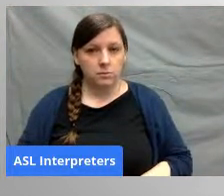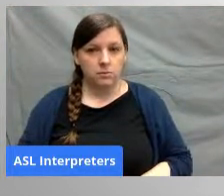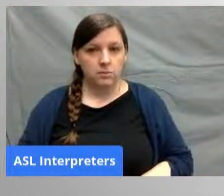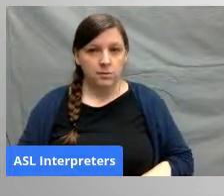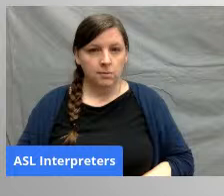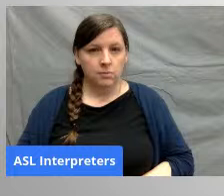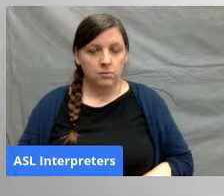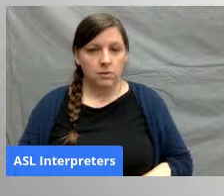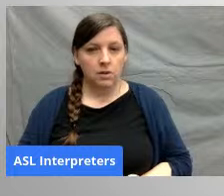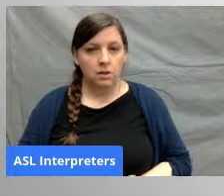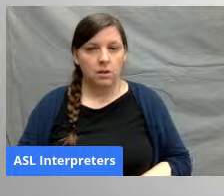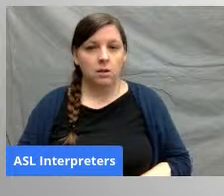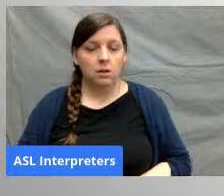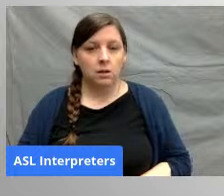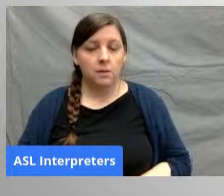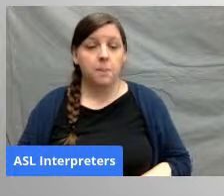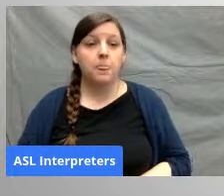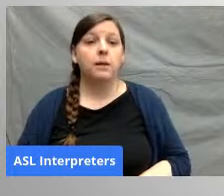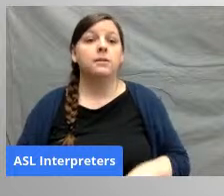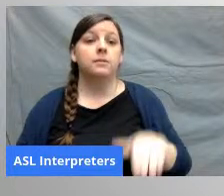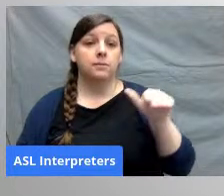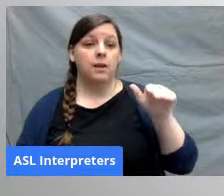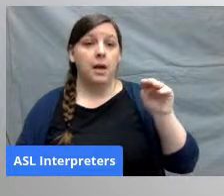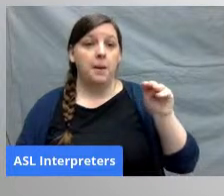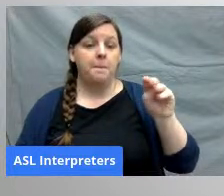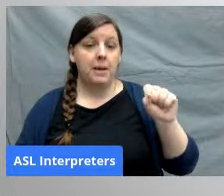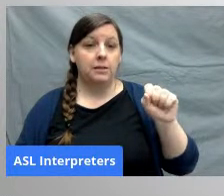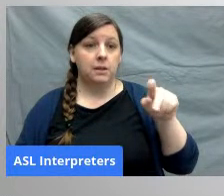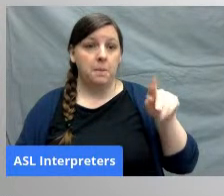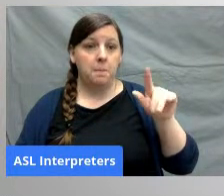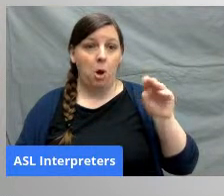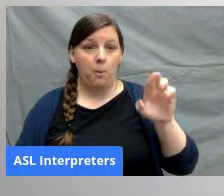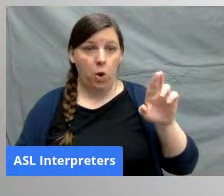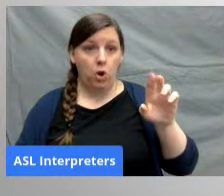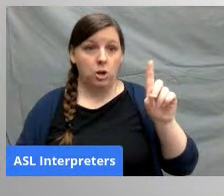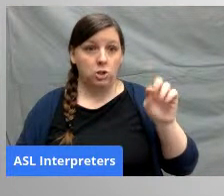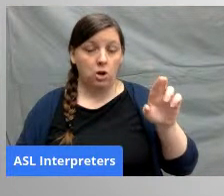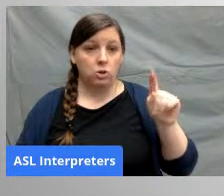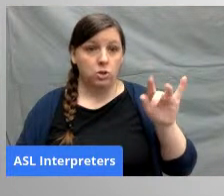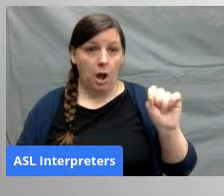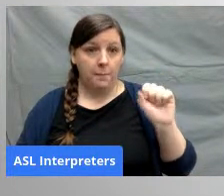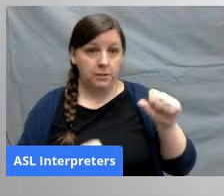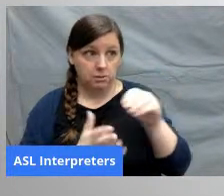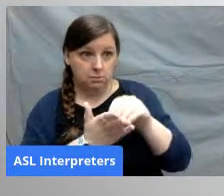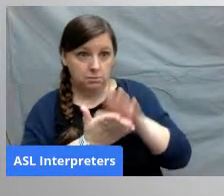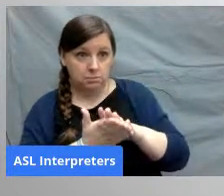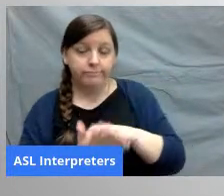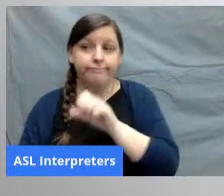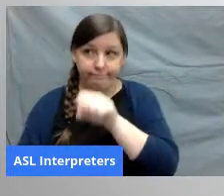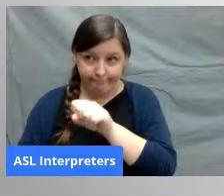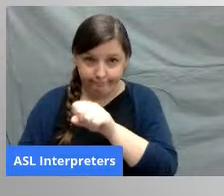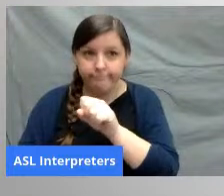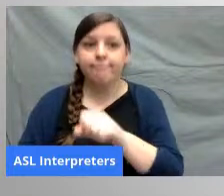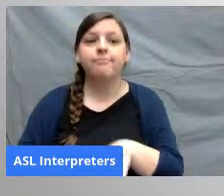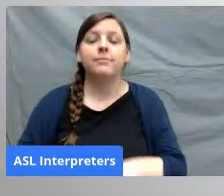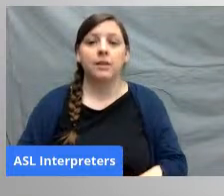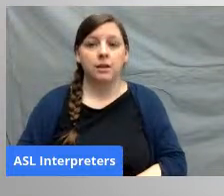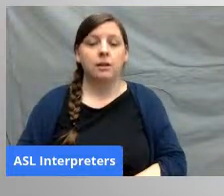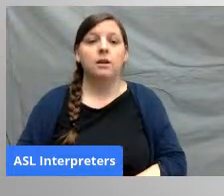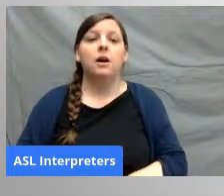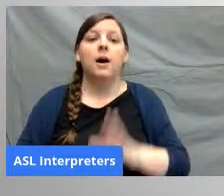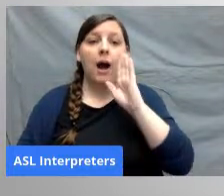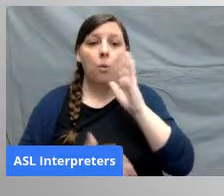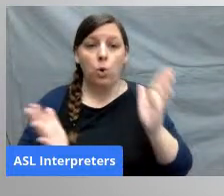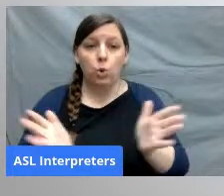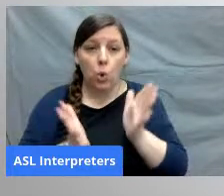Okay. And Ms. Palmer, Dr. Thomas, if you can make a note of that. Yes, ma'am. I will encourage